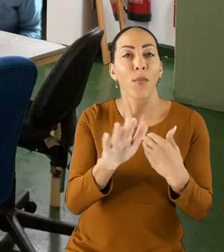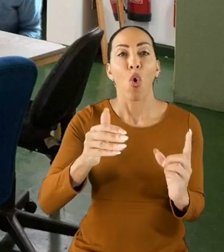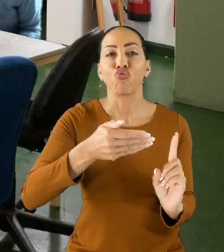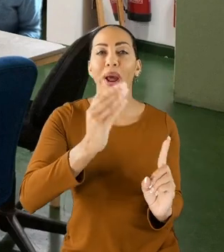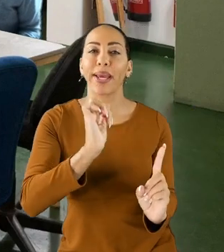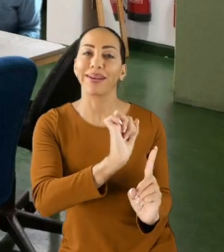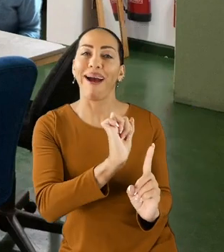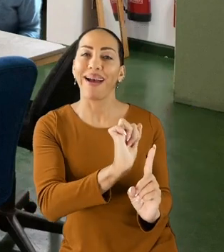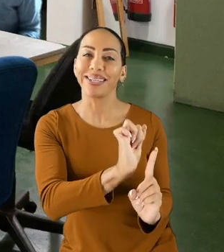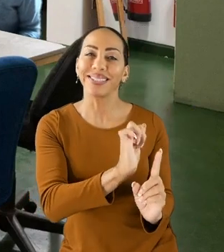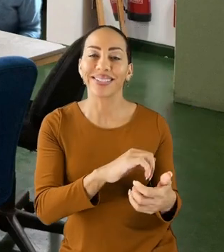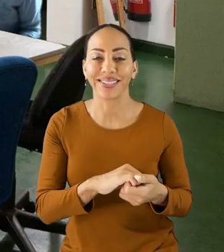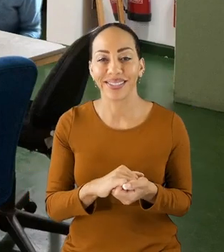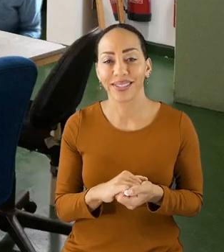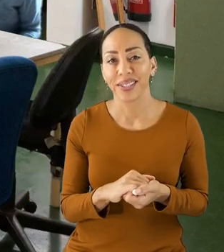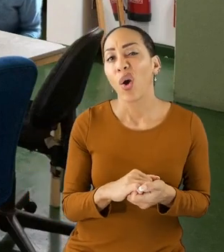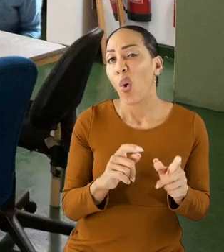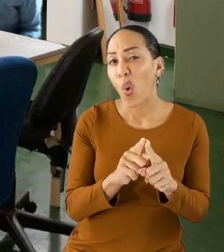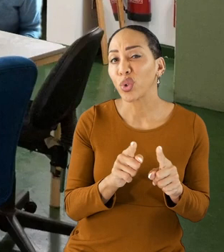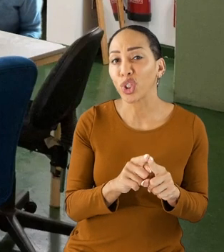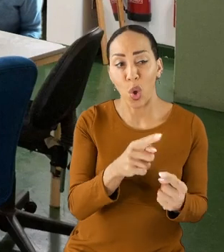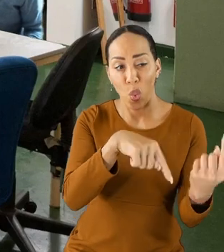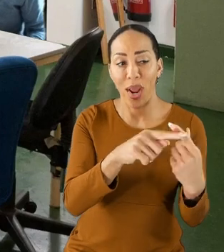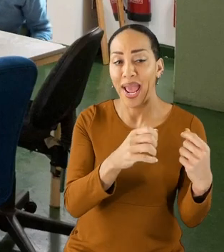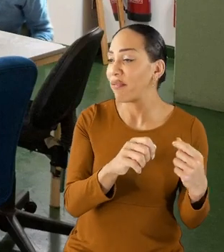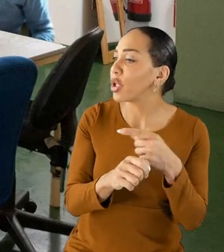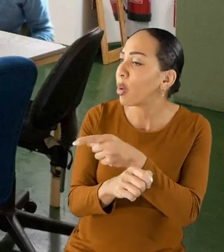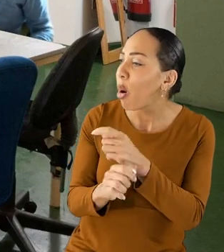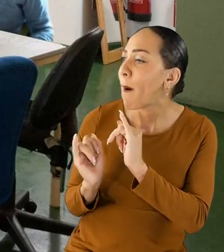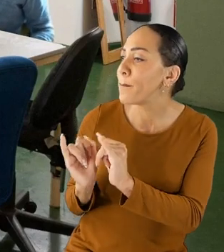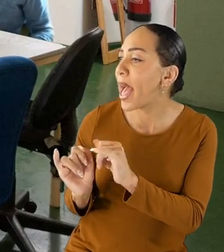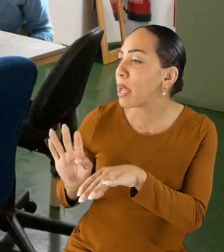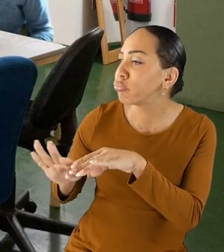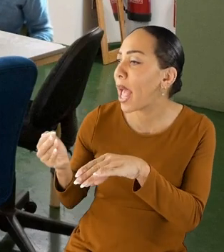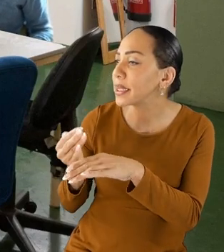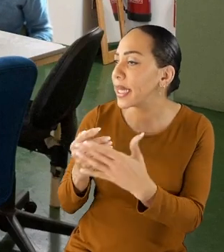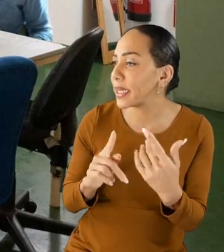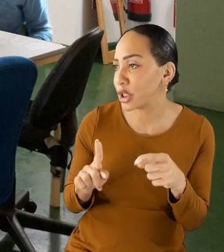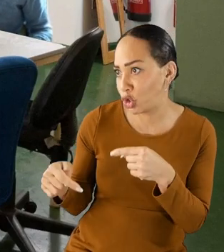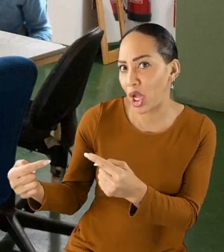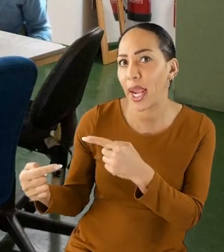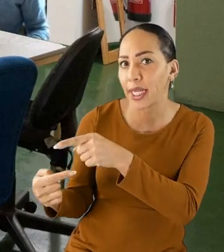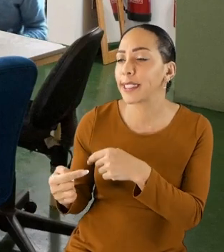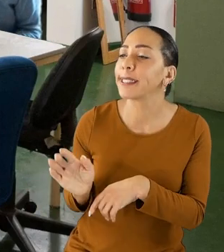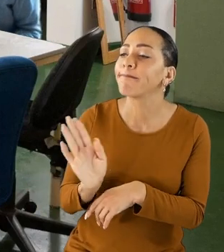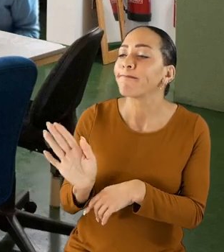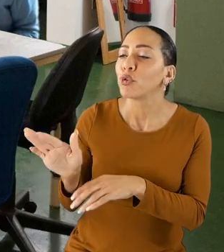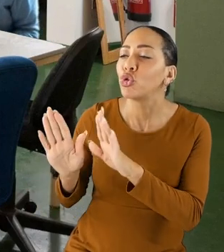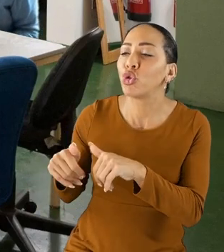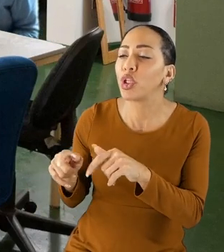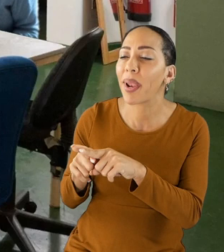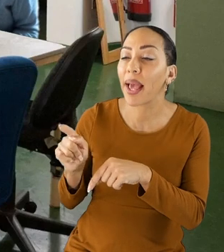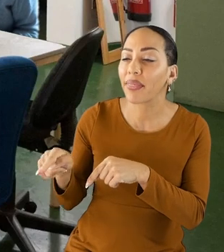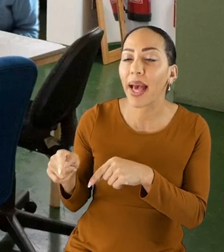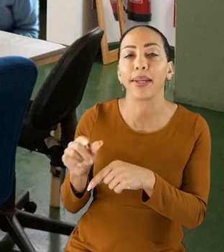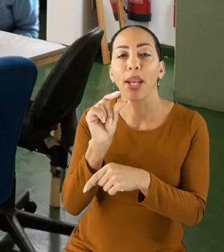get us seen and get us recognised as innovators. Mm. But also it's challenging bad practice when you see it and calling